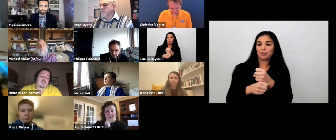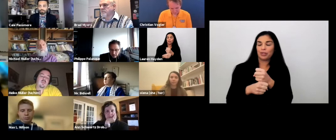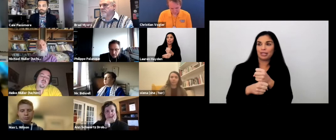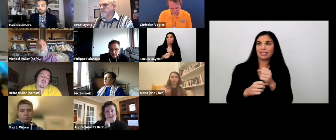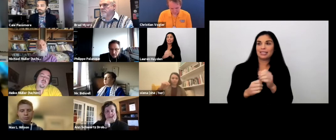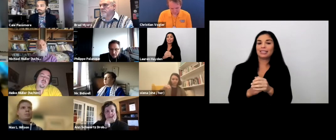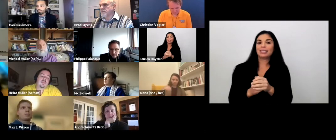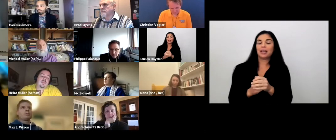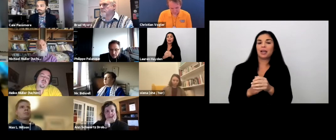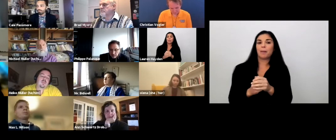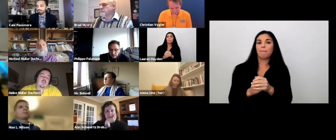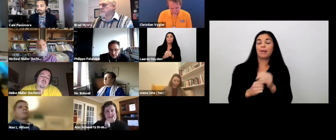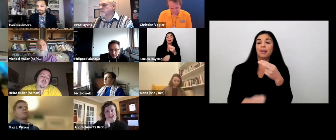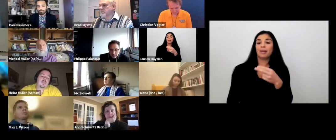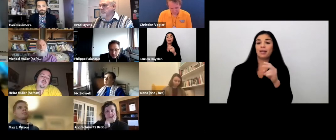in hybrid